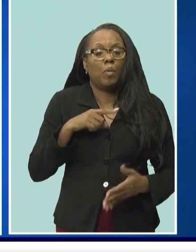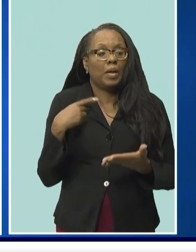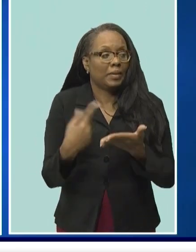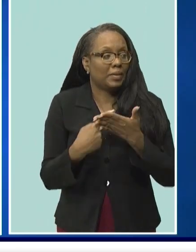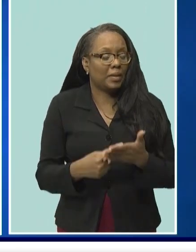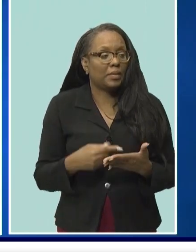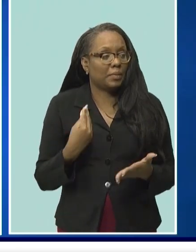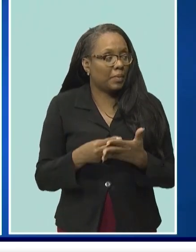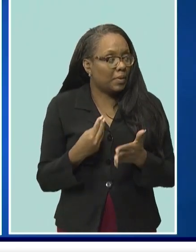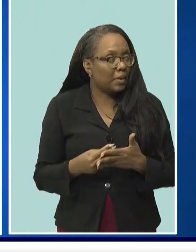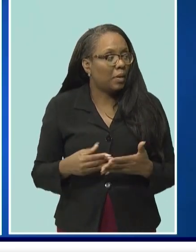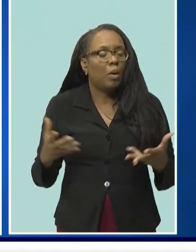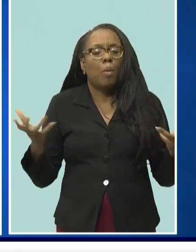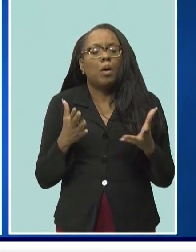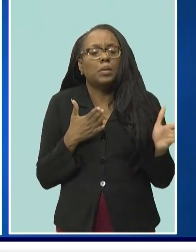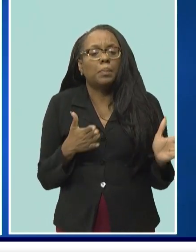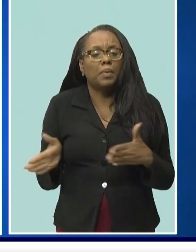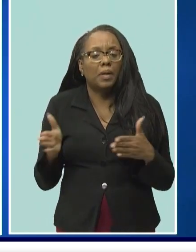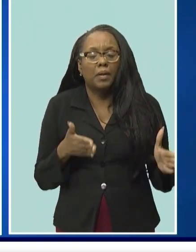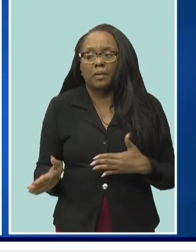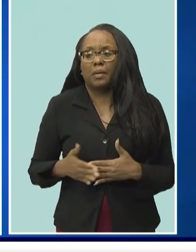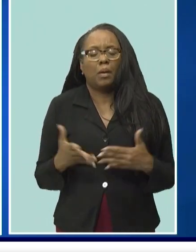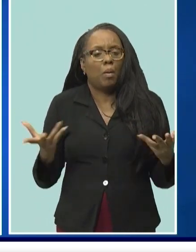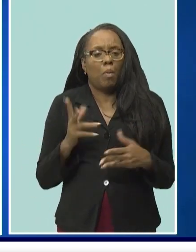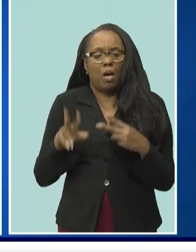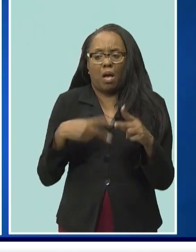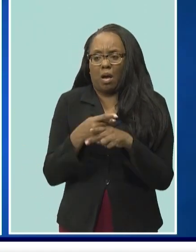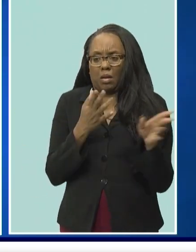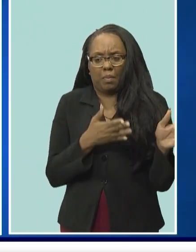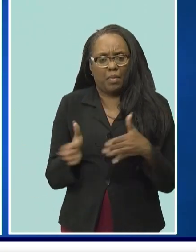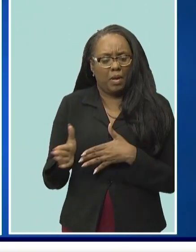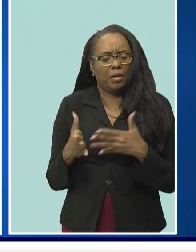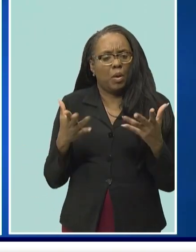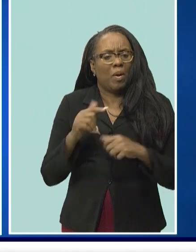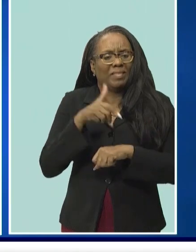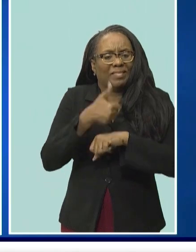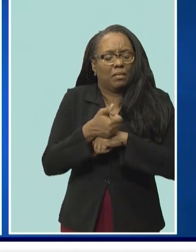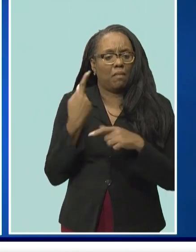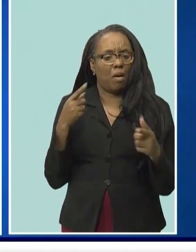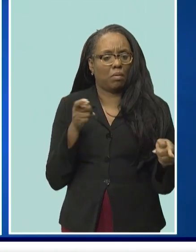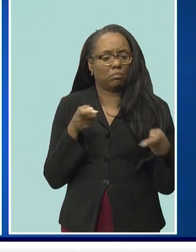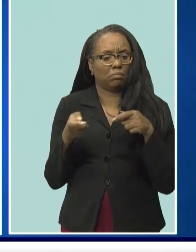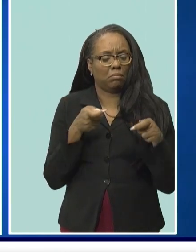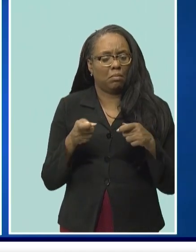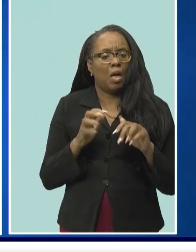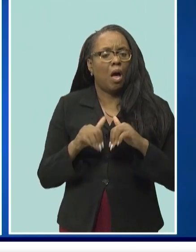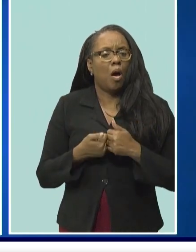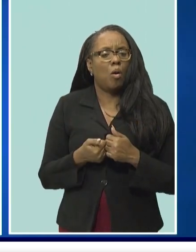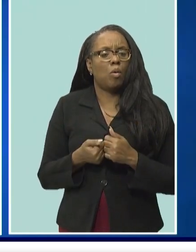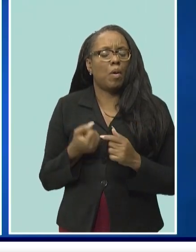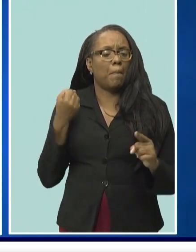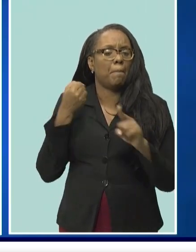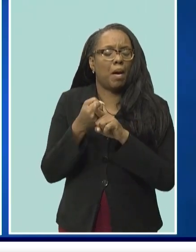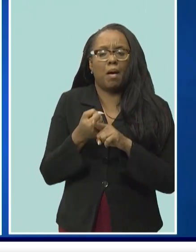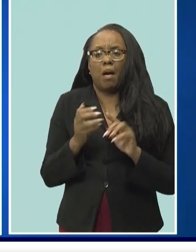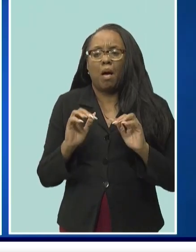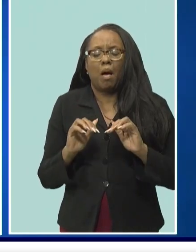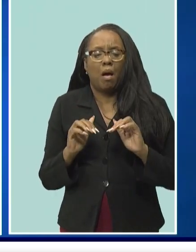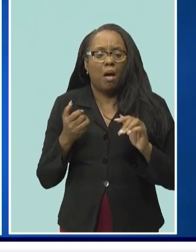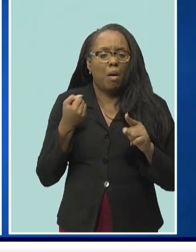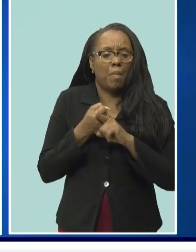strategy. What is the high-level strategy that you want to employ to tackle the impacts of climate change? And I